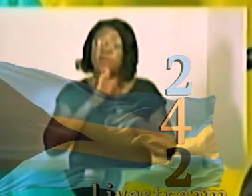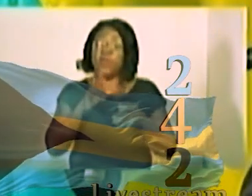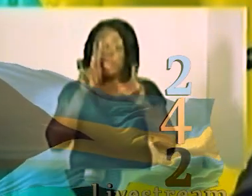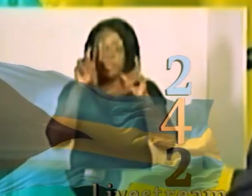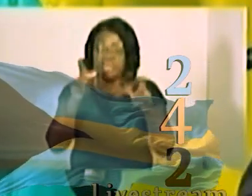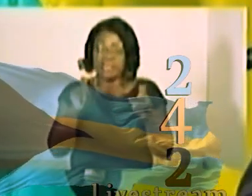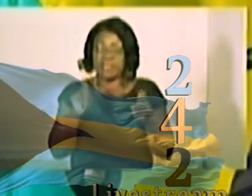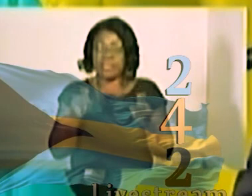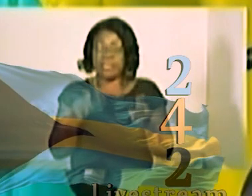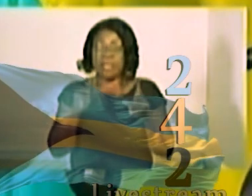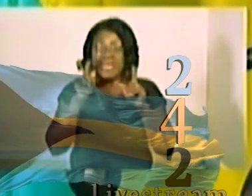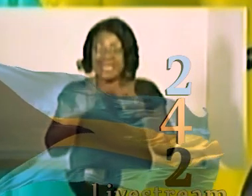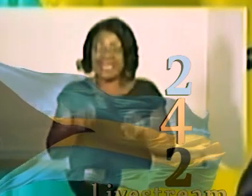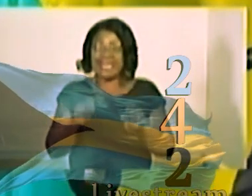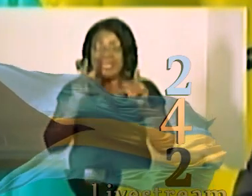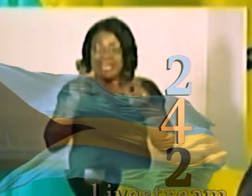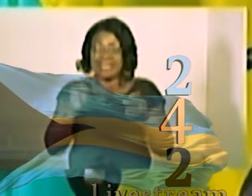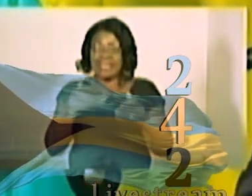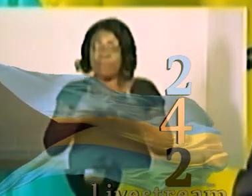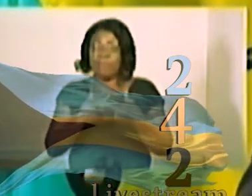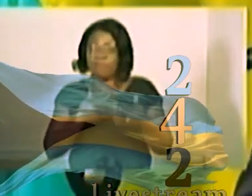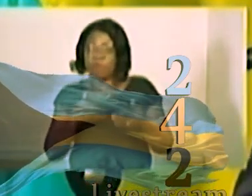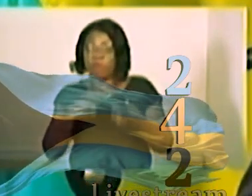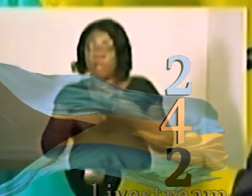that he spoke about require testing, and